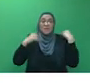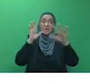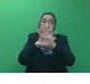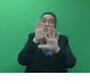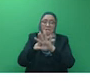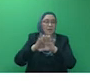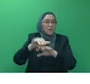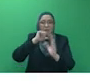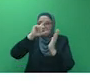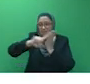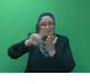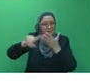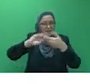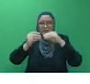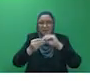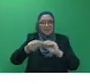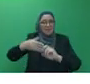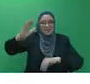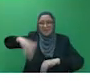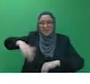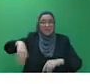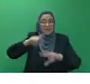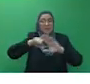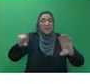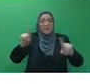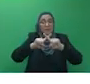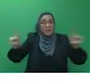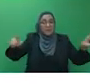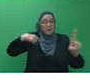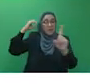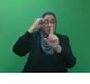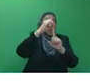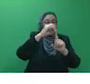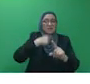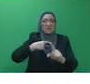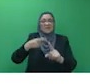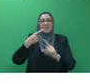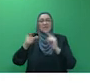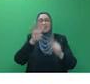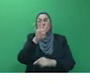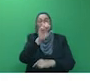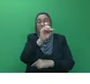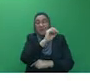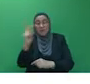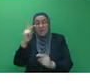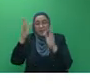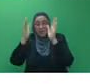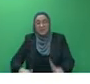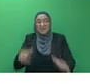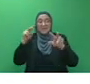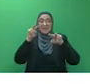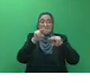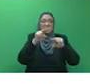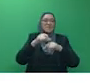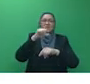our goal was to reach out to 40 000 not to break any records of sorts but we really want to make sure this whole